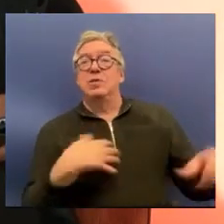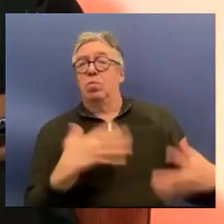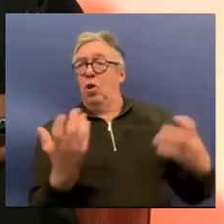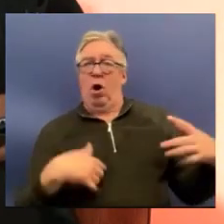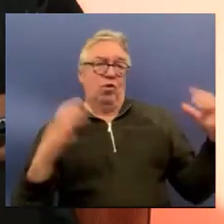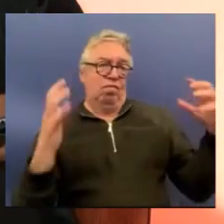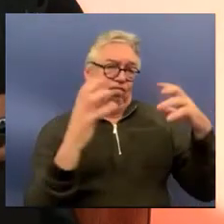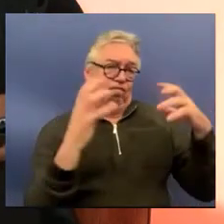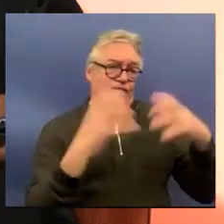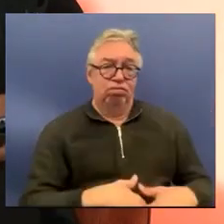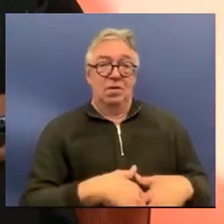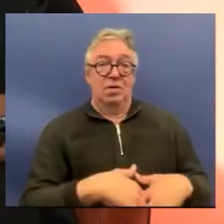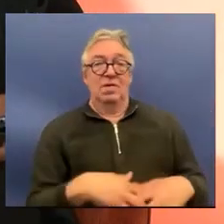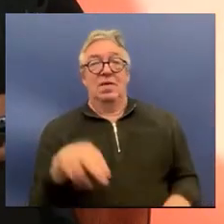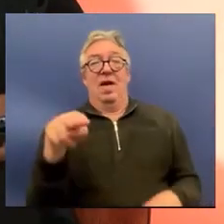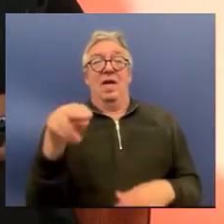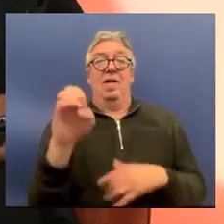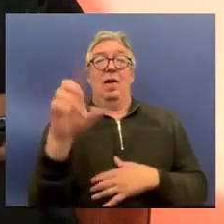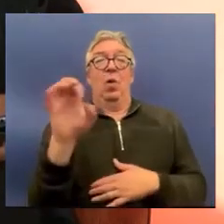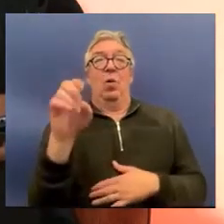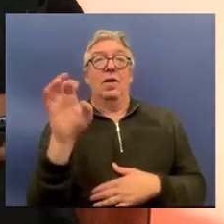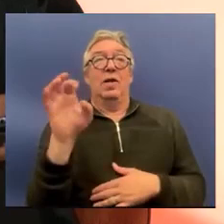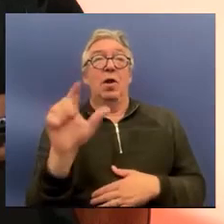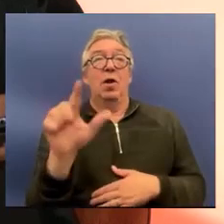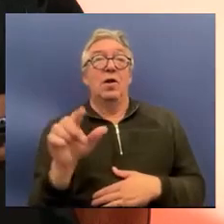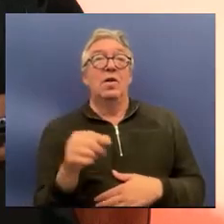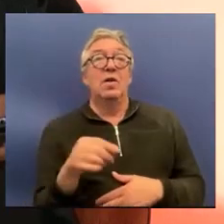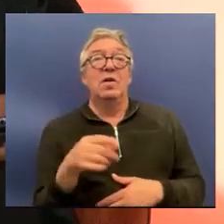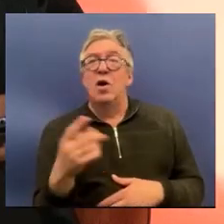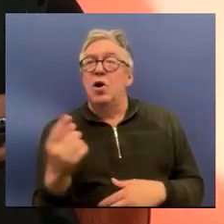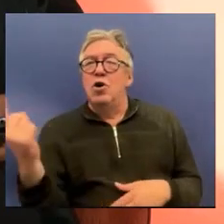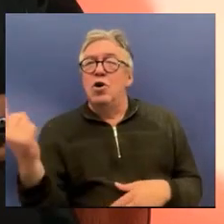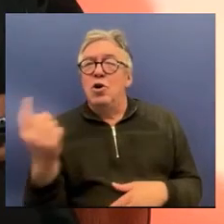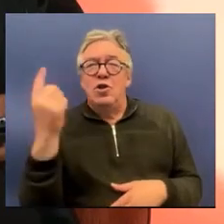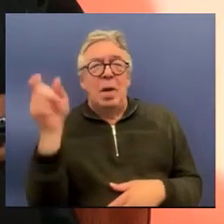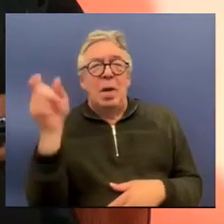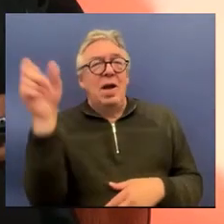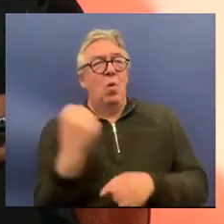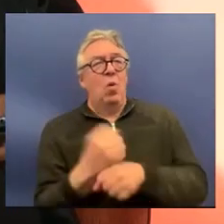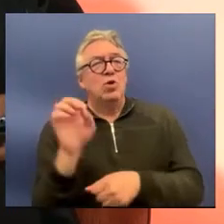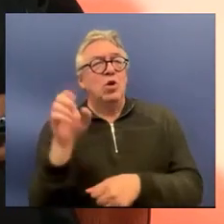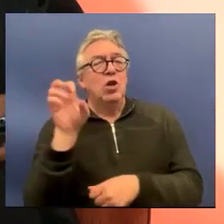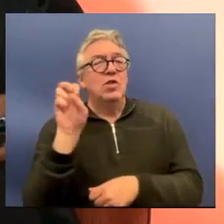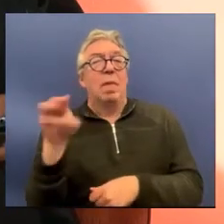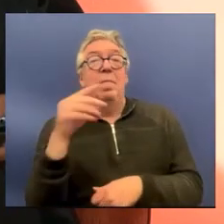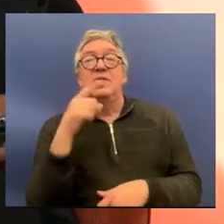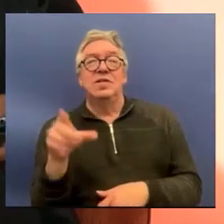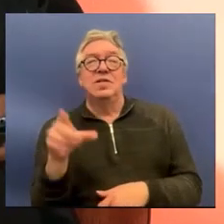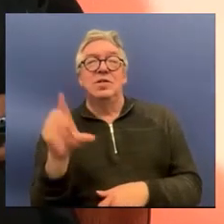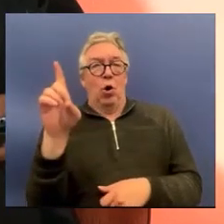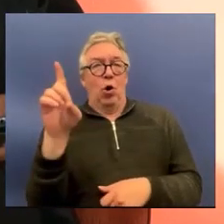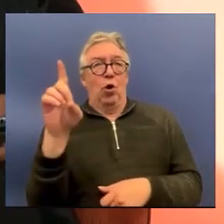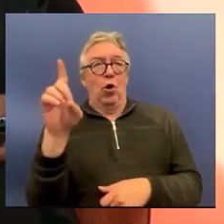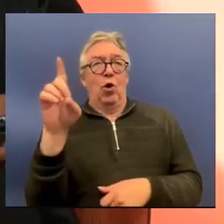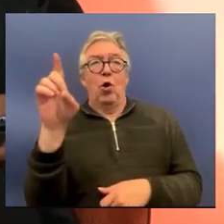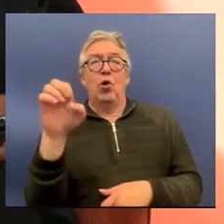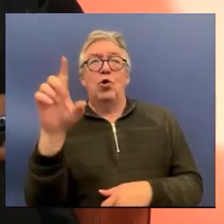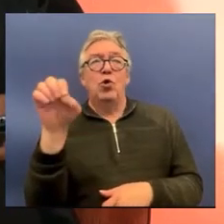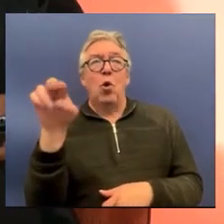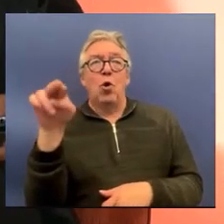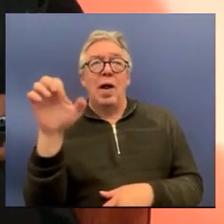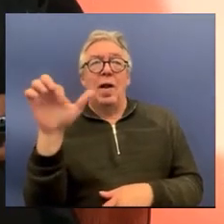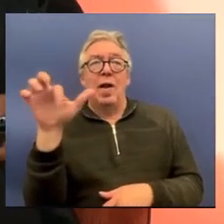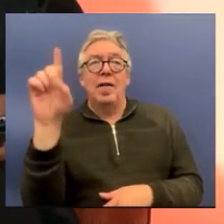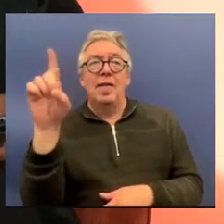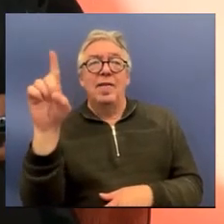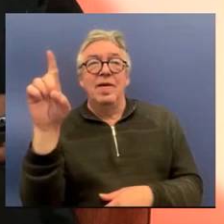heard about the donut economy, but it was invented by somebody working at Oxfam. So we promote the donut economy, which tries to create an economy